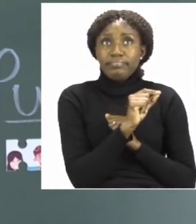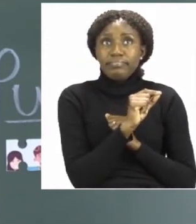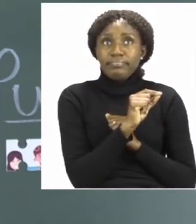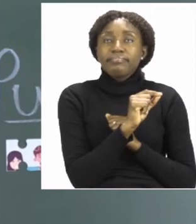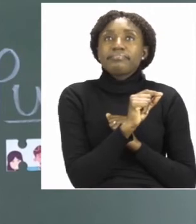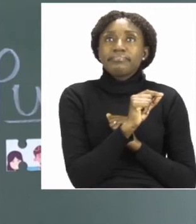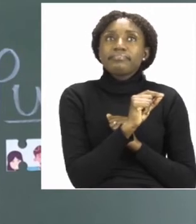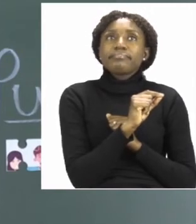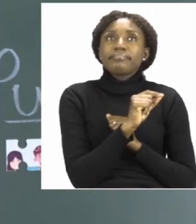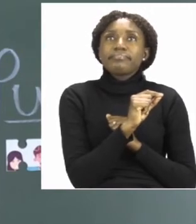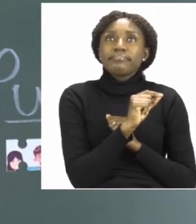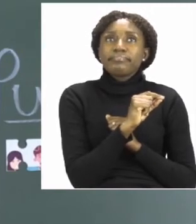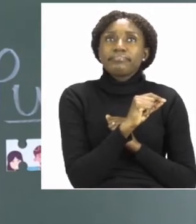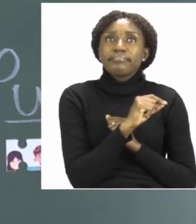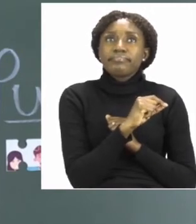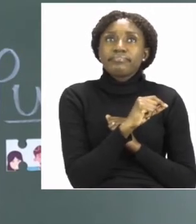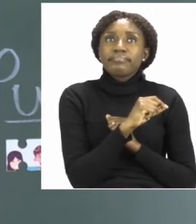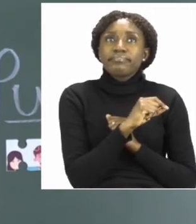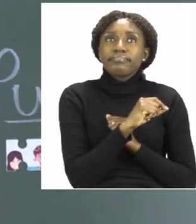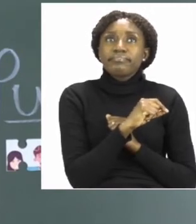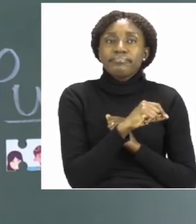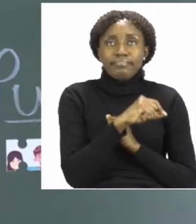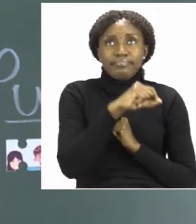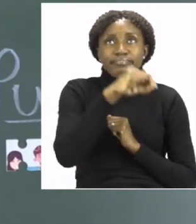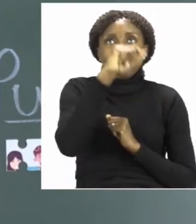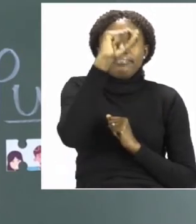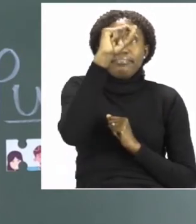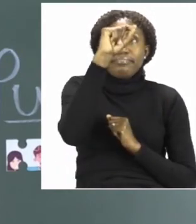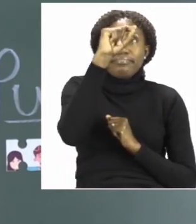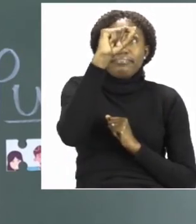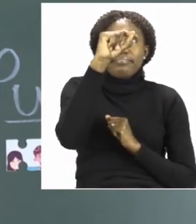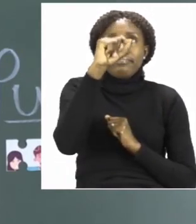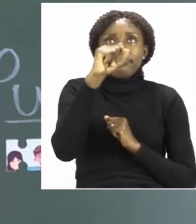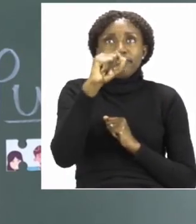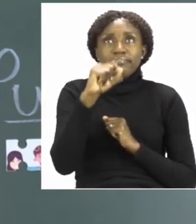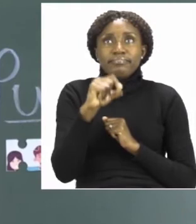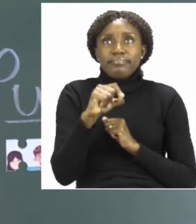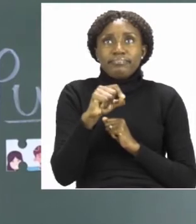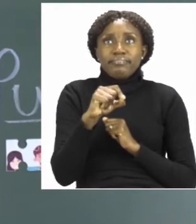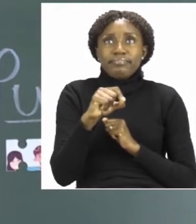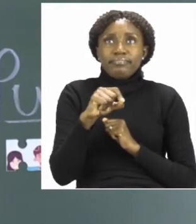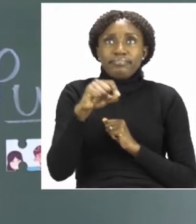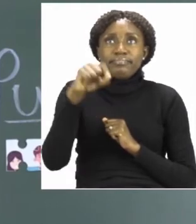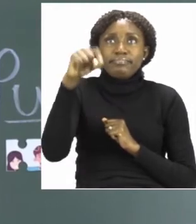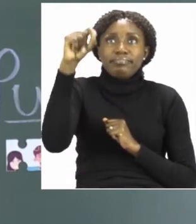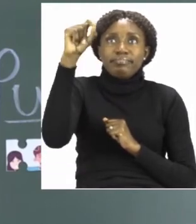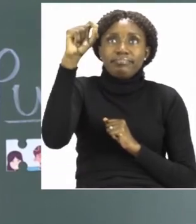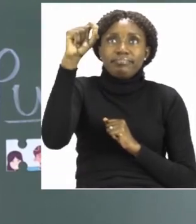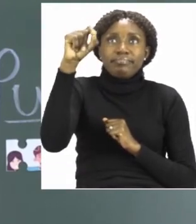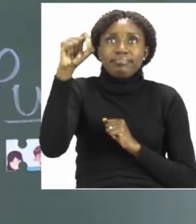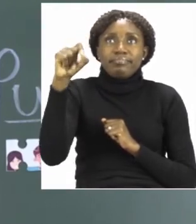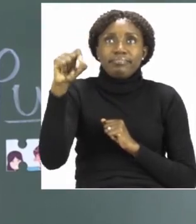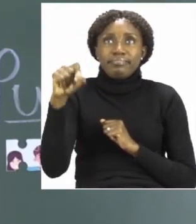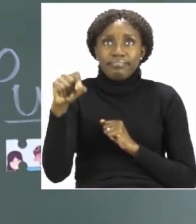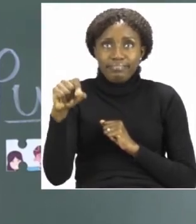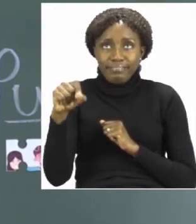with the pattern here we go up and down then we